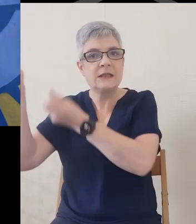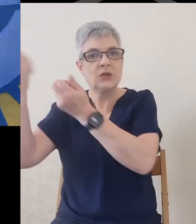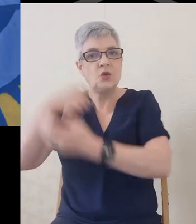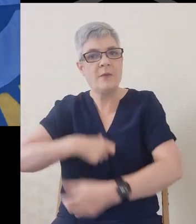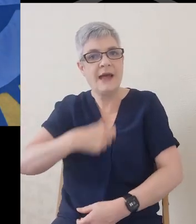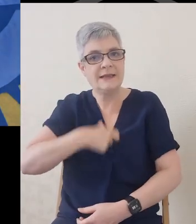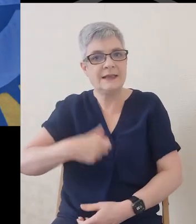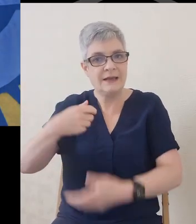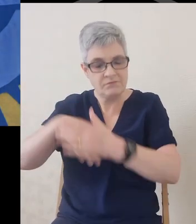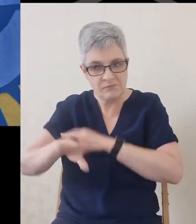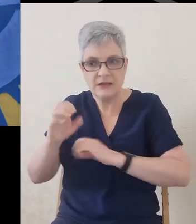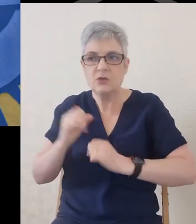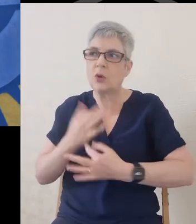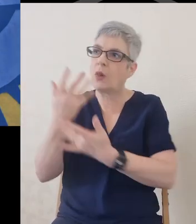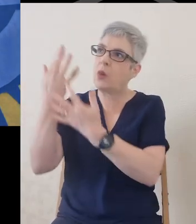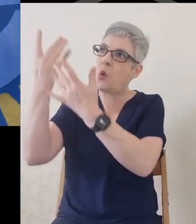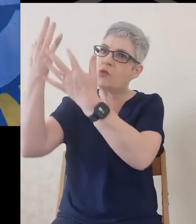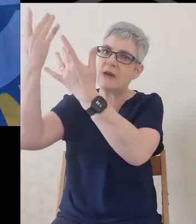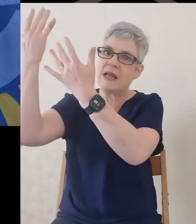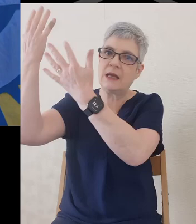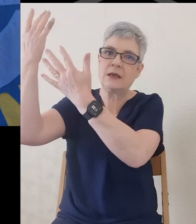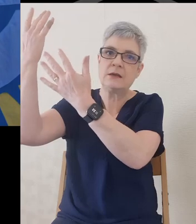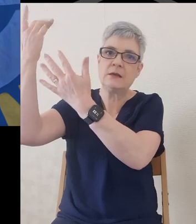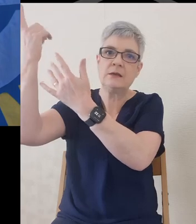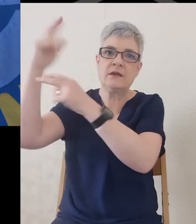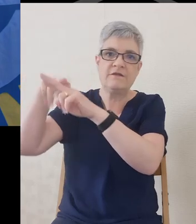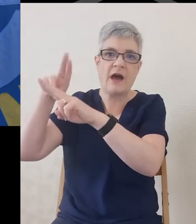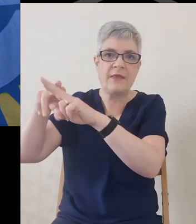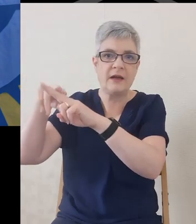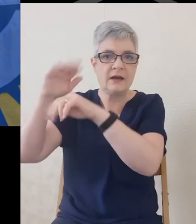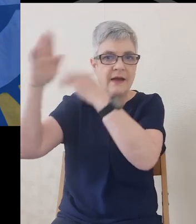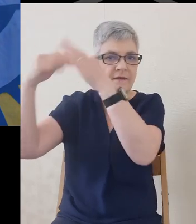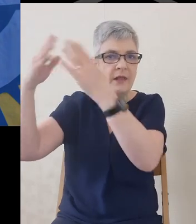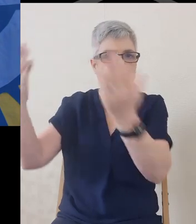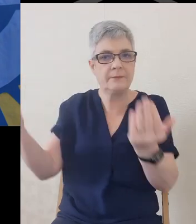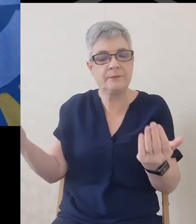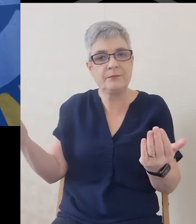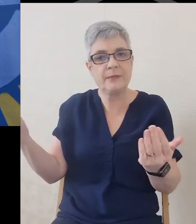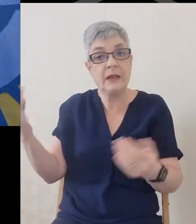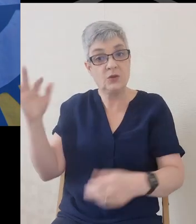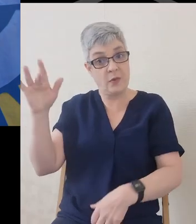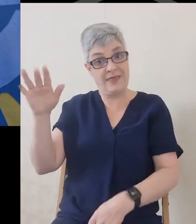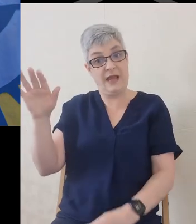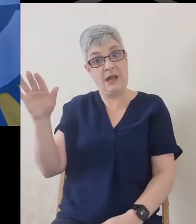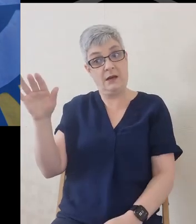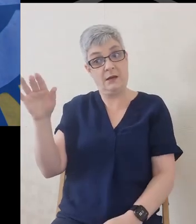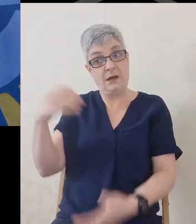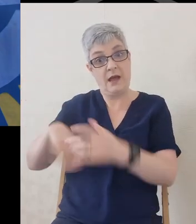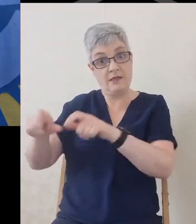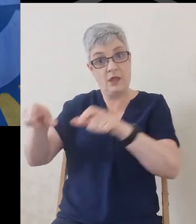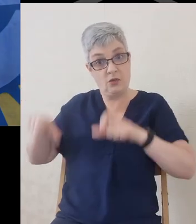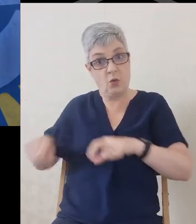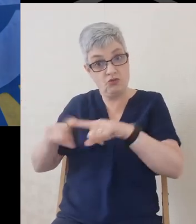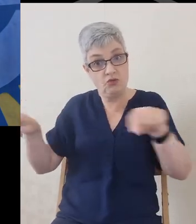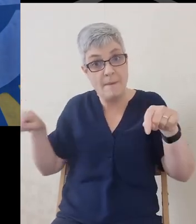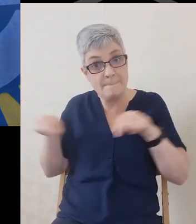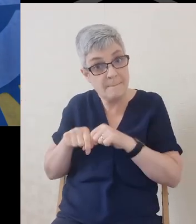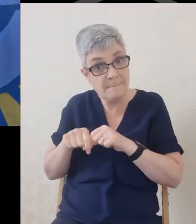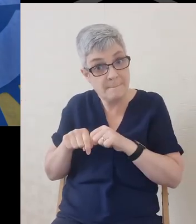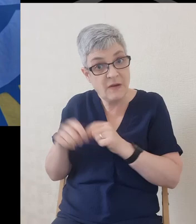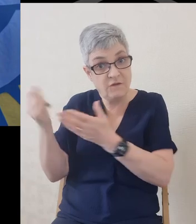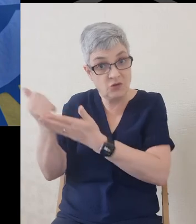humanity into the very glory and presence of the Heavenly Father, so that right there in the throne room of grace